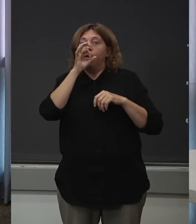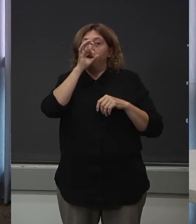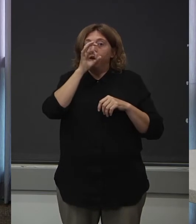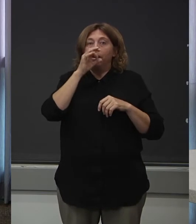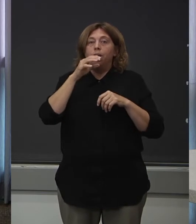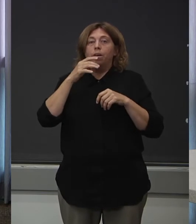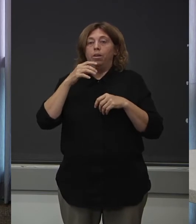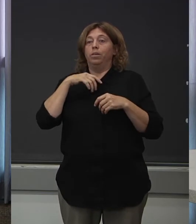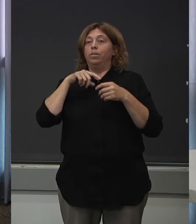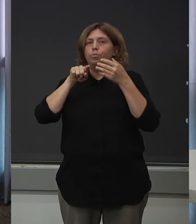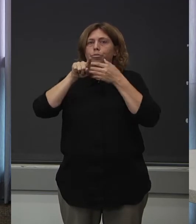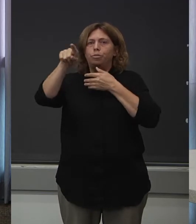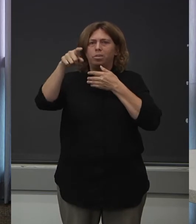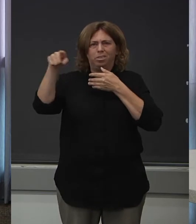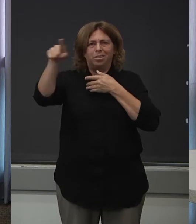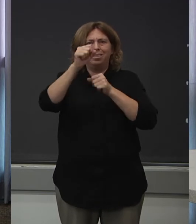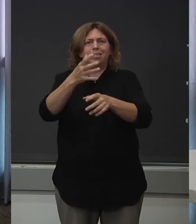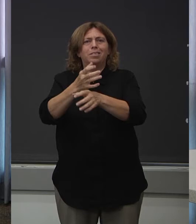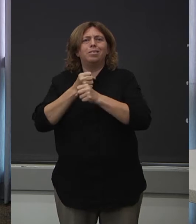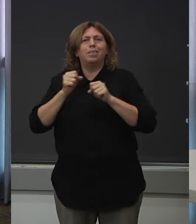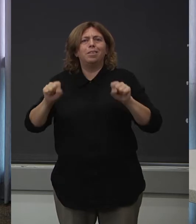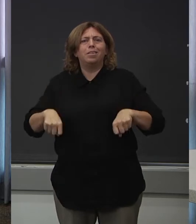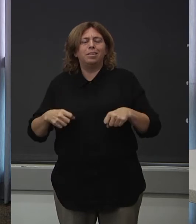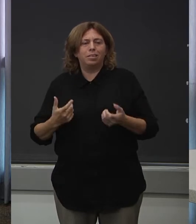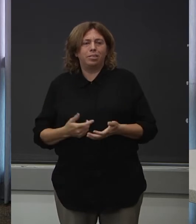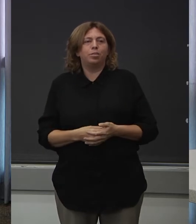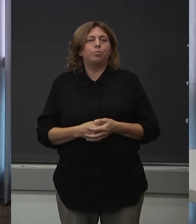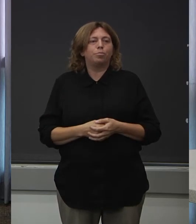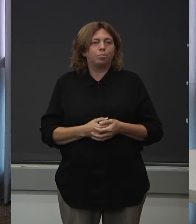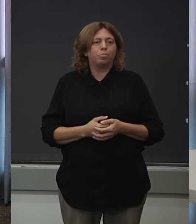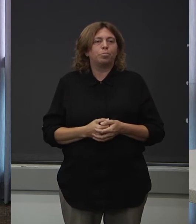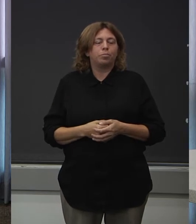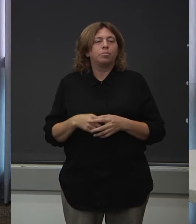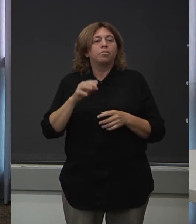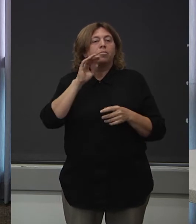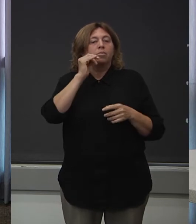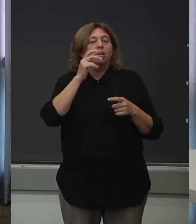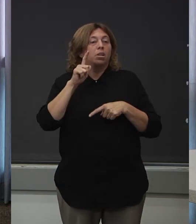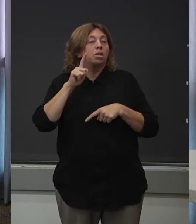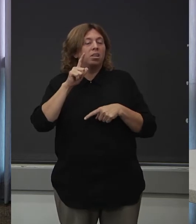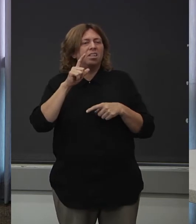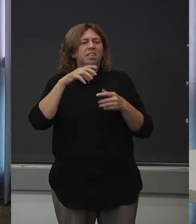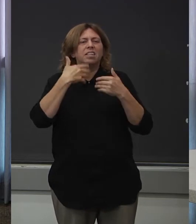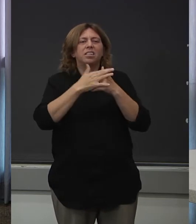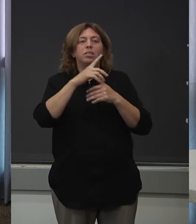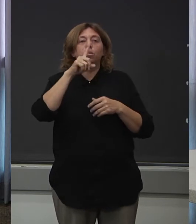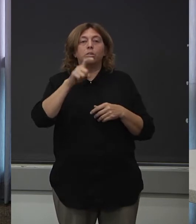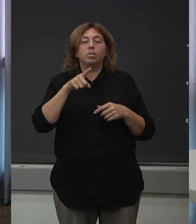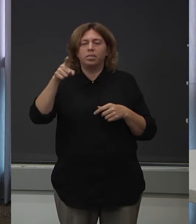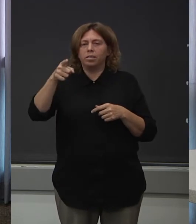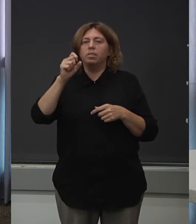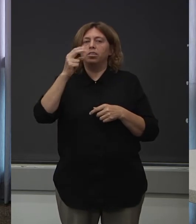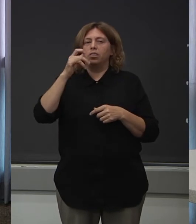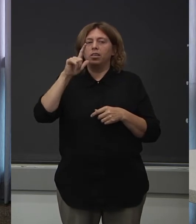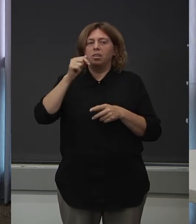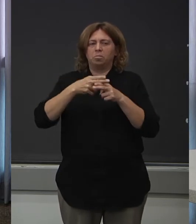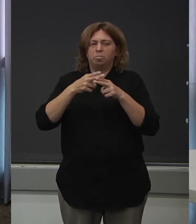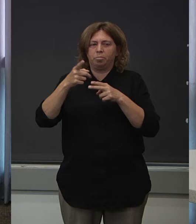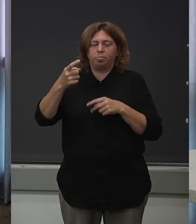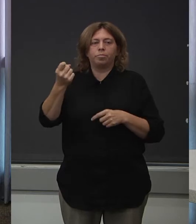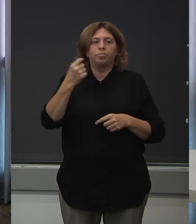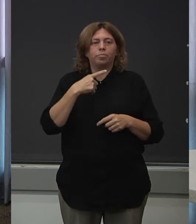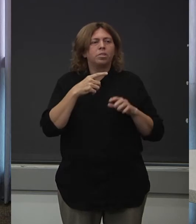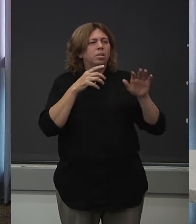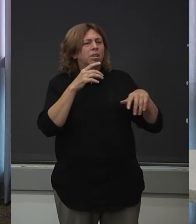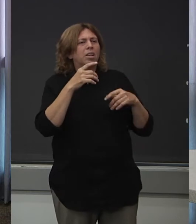So the next question is from Sheila asking, how safe are face shields? It seems like when someone sneezes, it